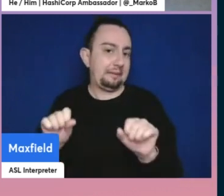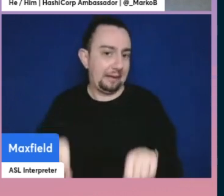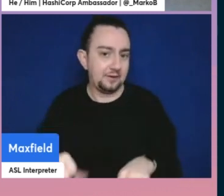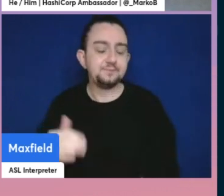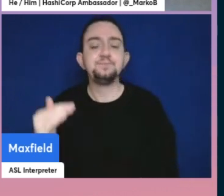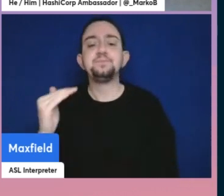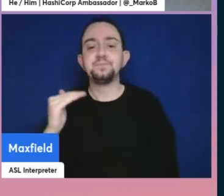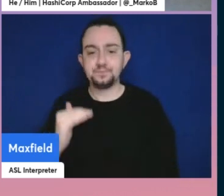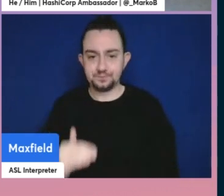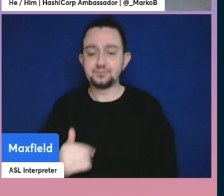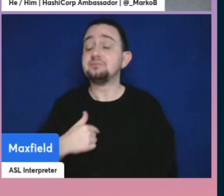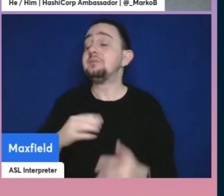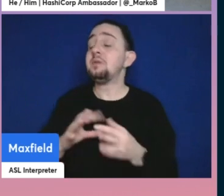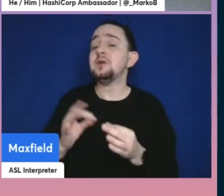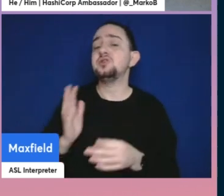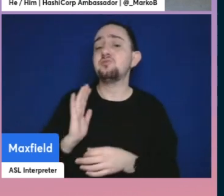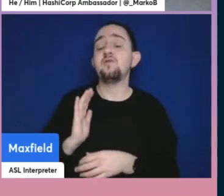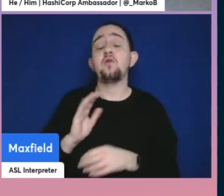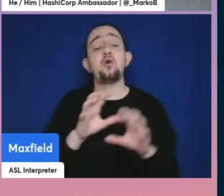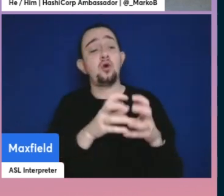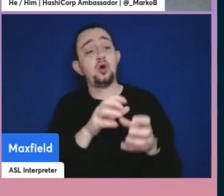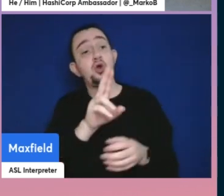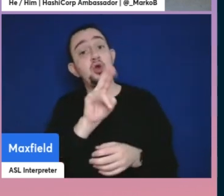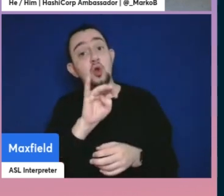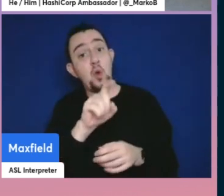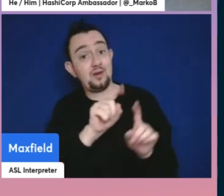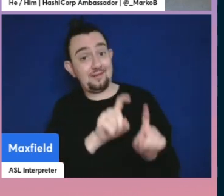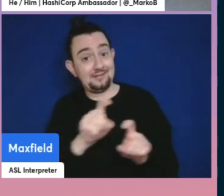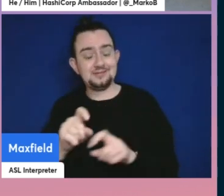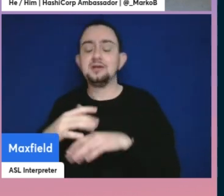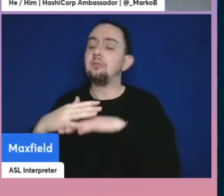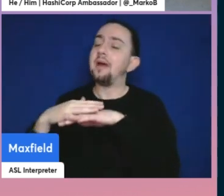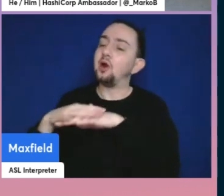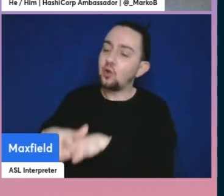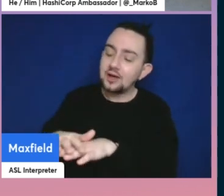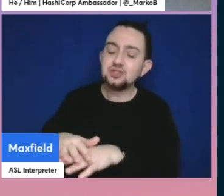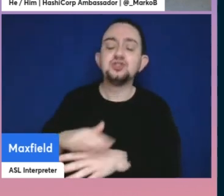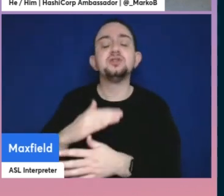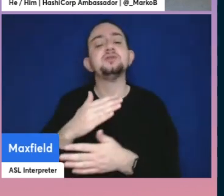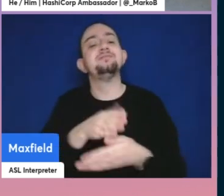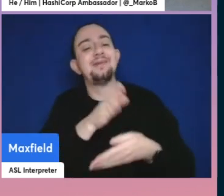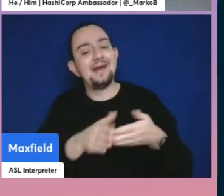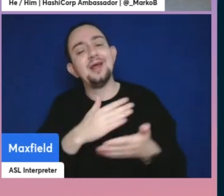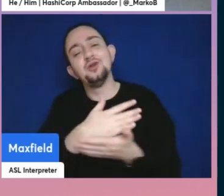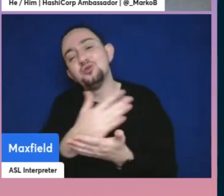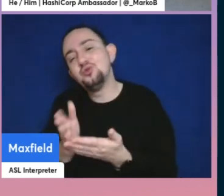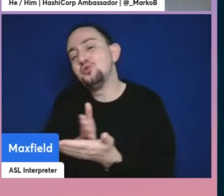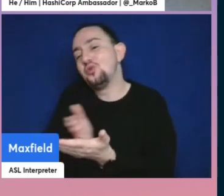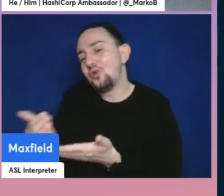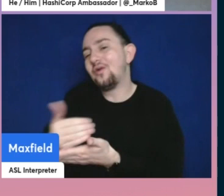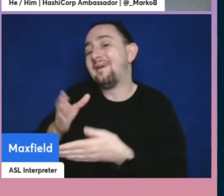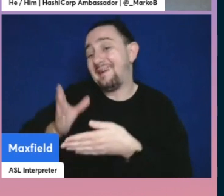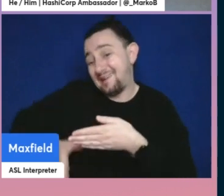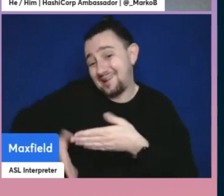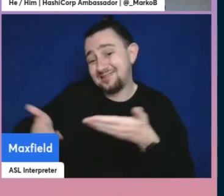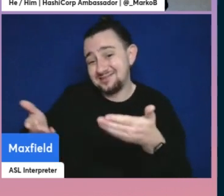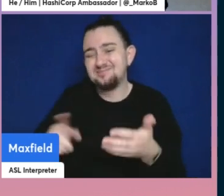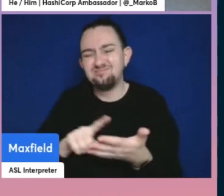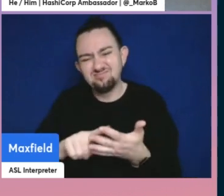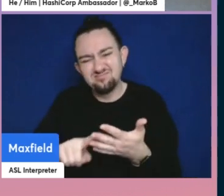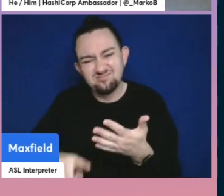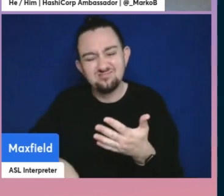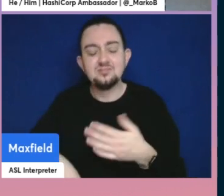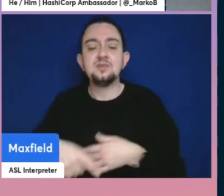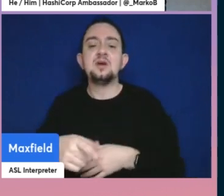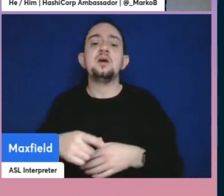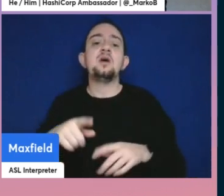Then, as I mentioned, you can do unit testing, integration testing, complete end-to-end, or drift detection even. And there is a variety of external